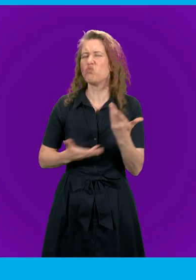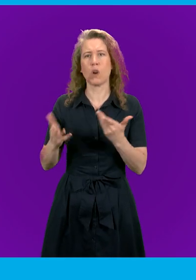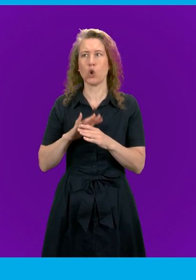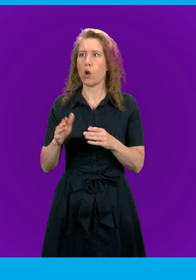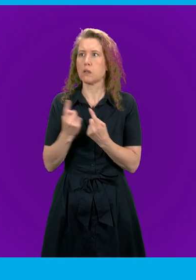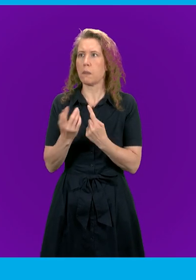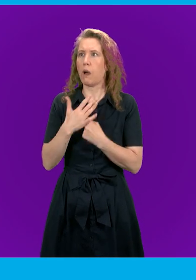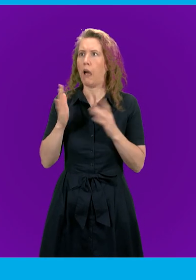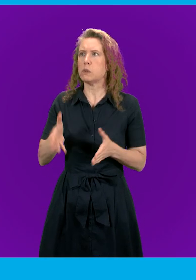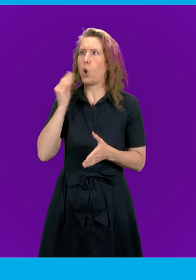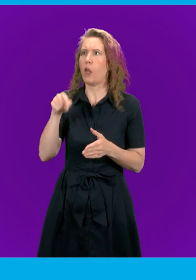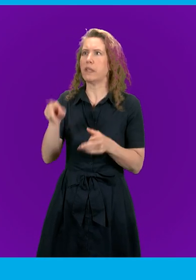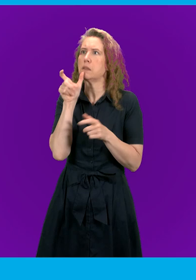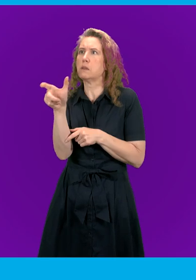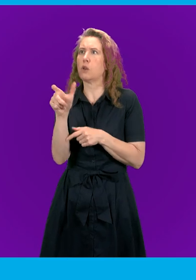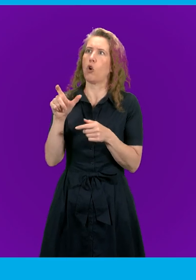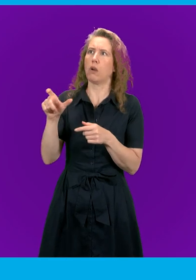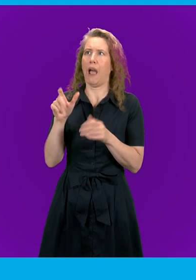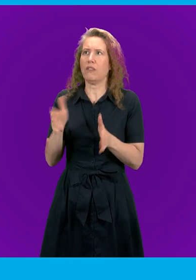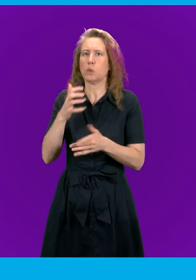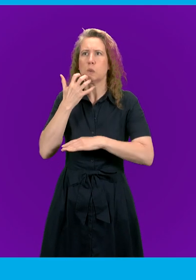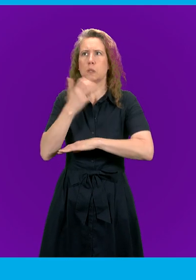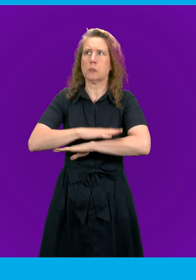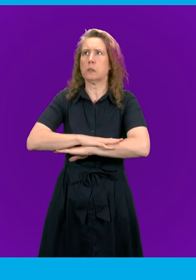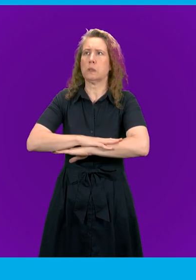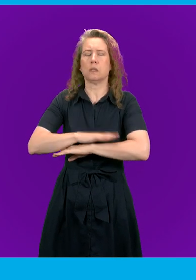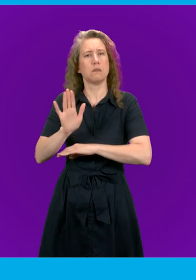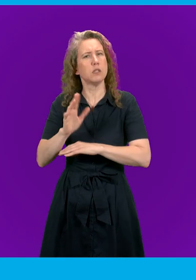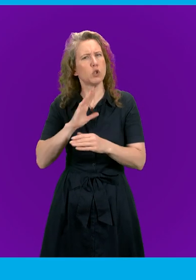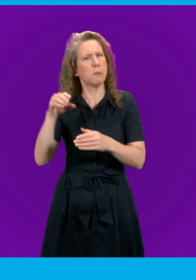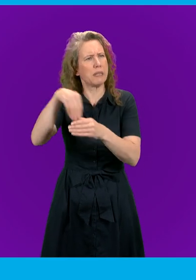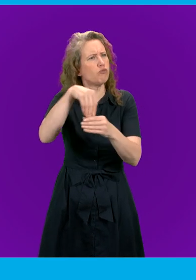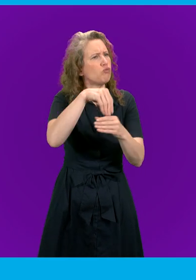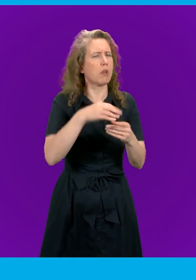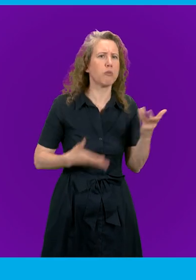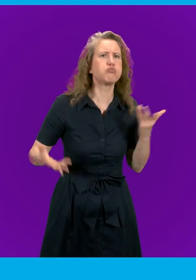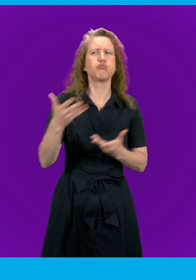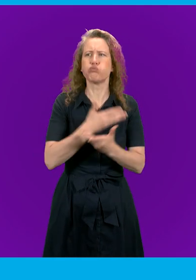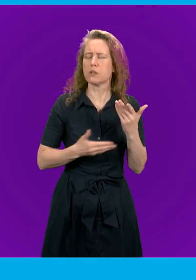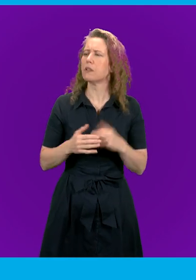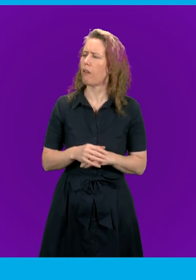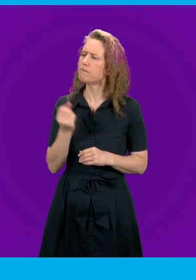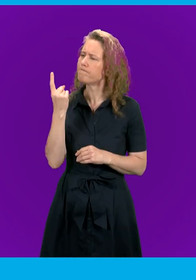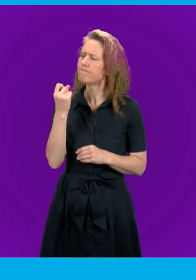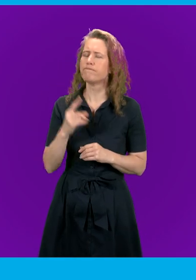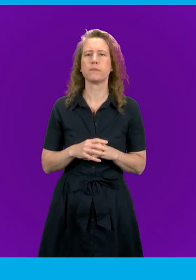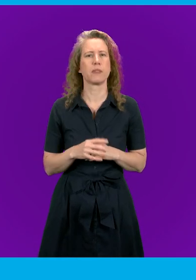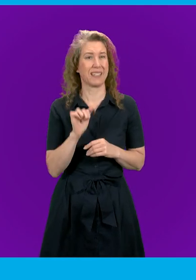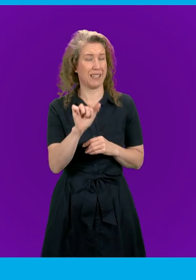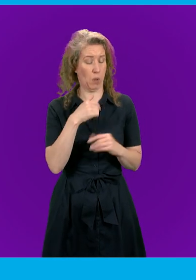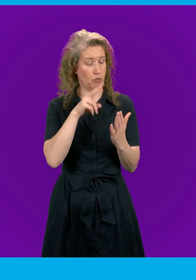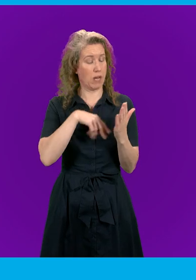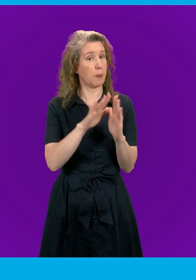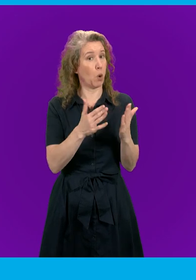that you have to learn and you have to sit through. And in a specific context, like, yeah, in one class setting. Yeah, because we read a book